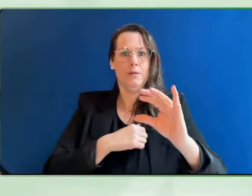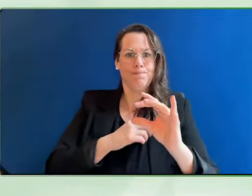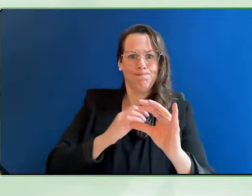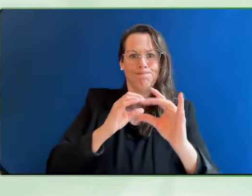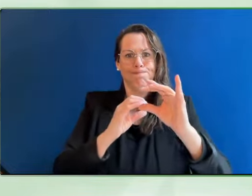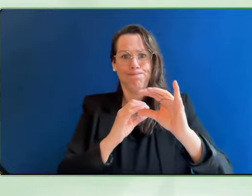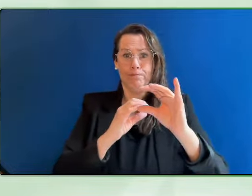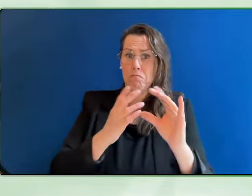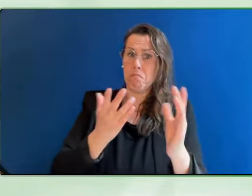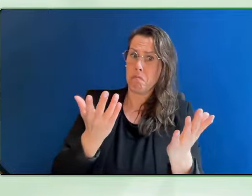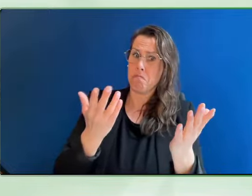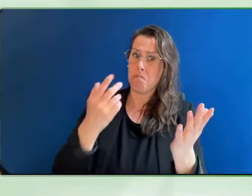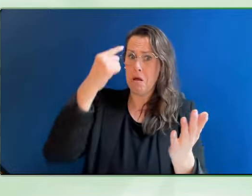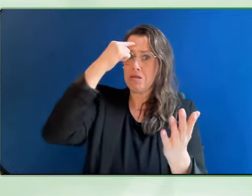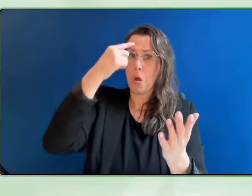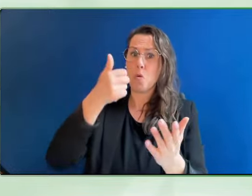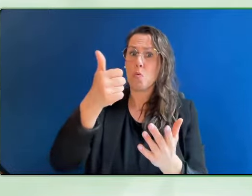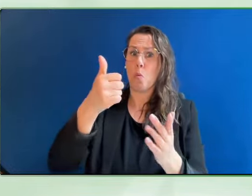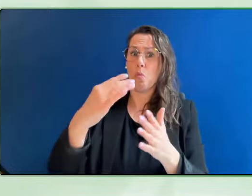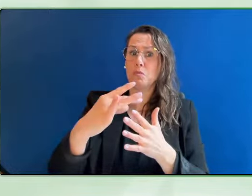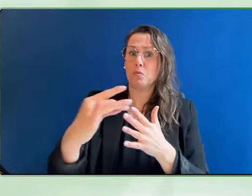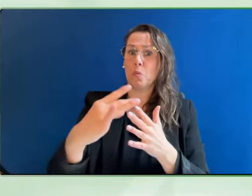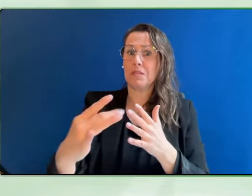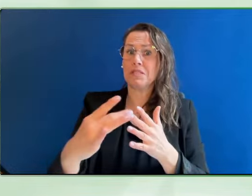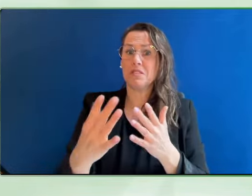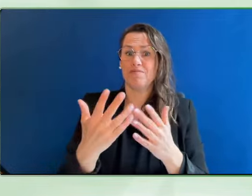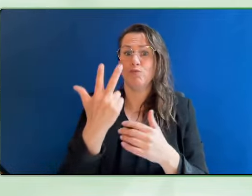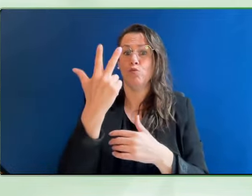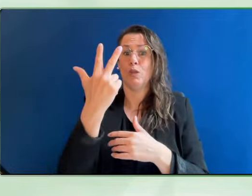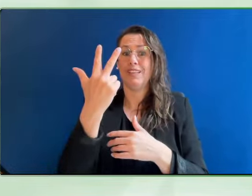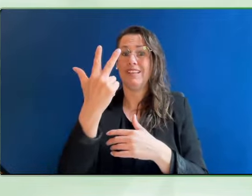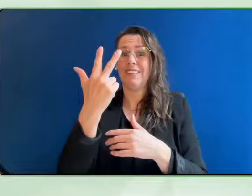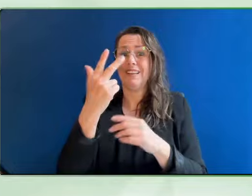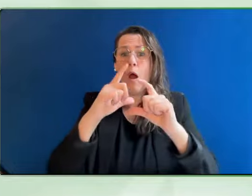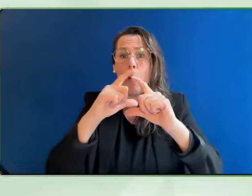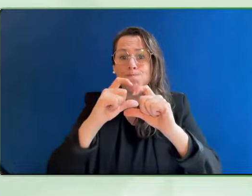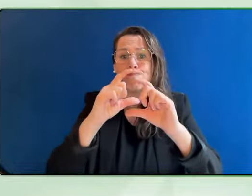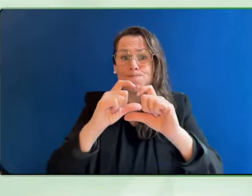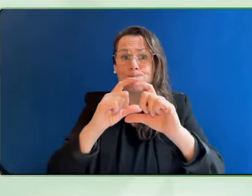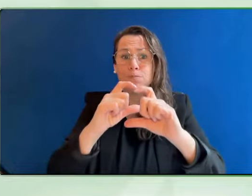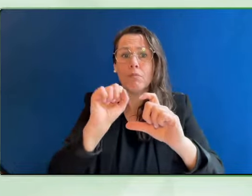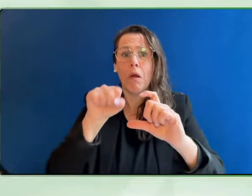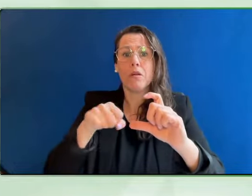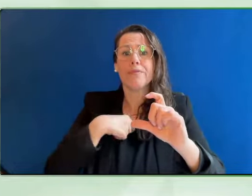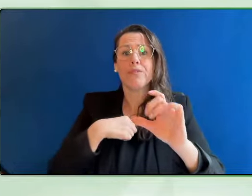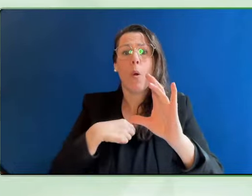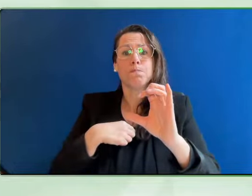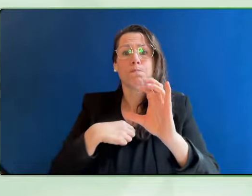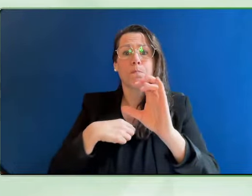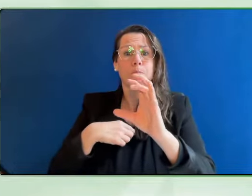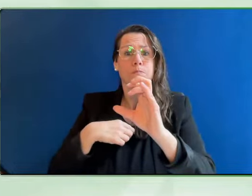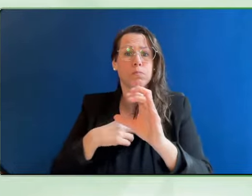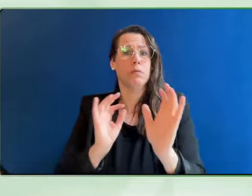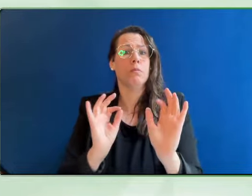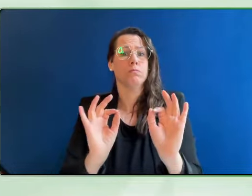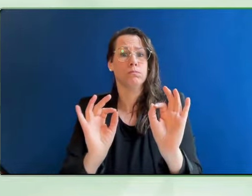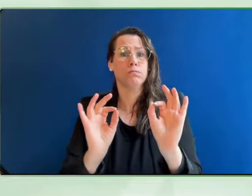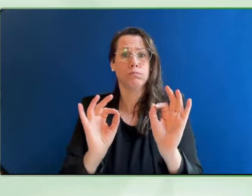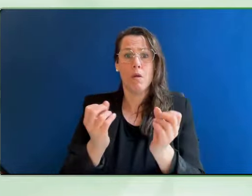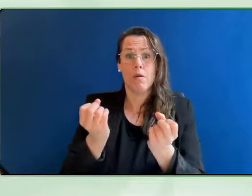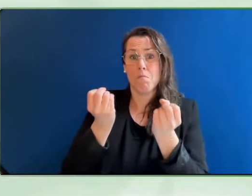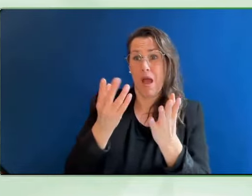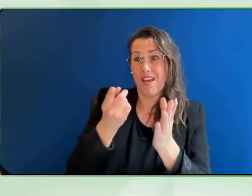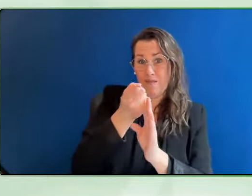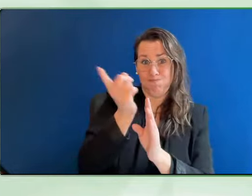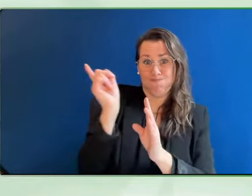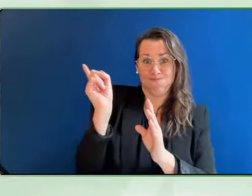but also in the symphonic orchestra or some jazz bands, you can find the trumpet. And it's loud. That